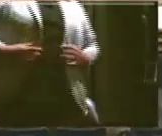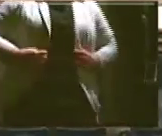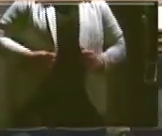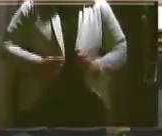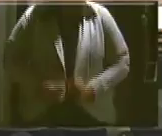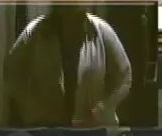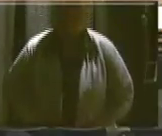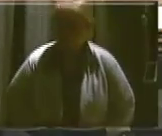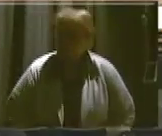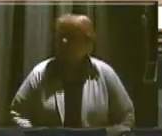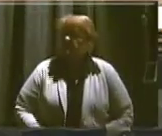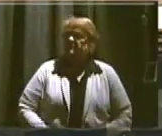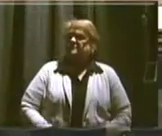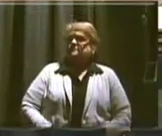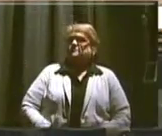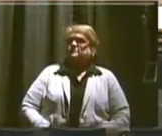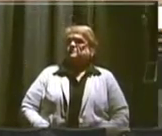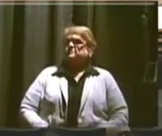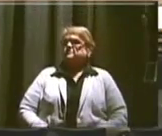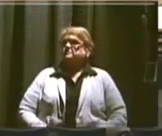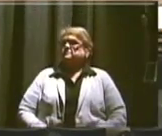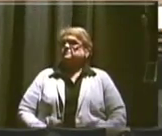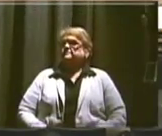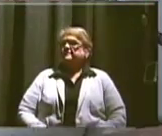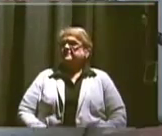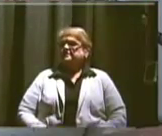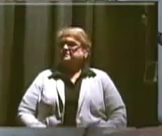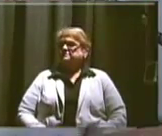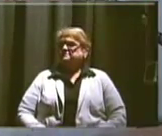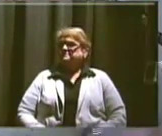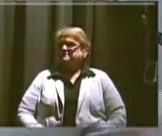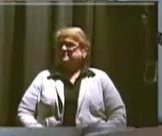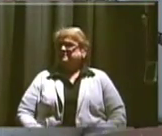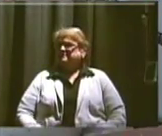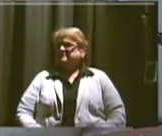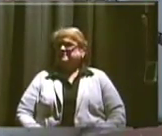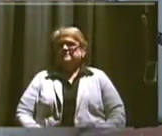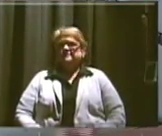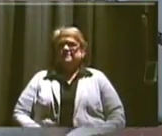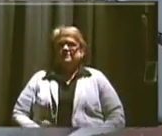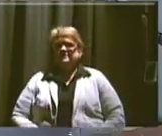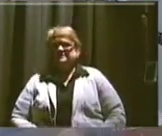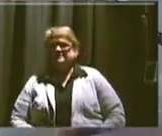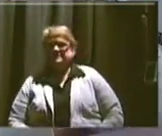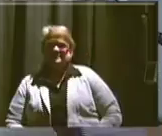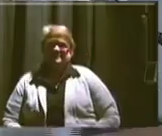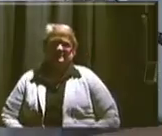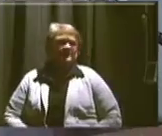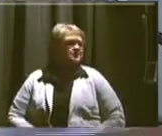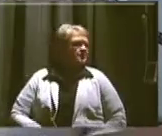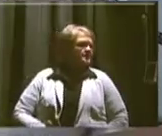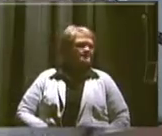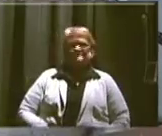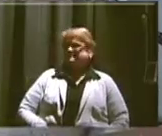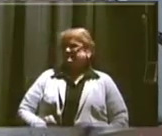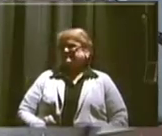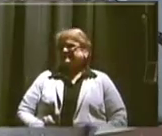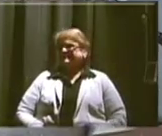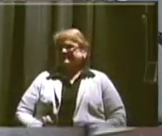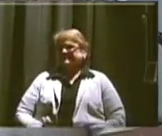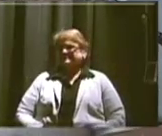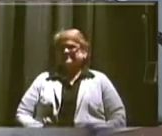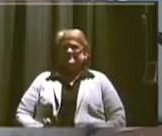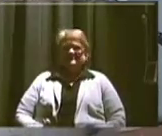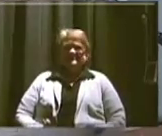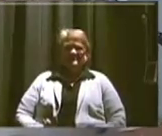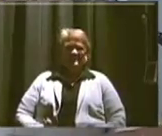We are so proud to now present the Performing Arts Schools and Magnet Programs in District 1 in a video